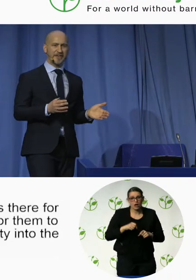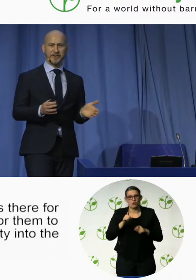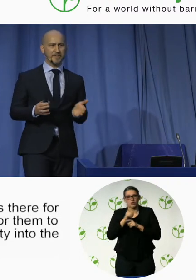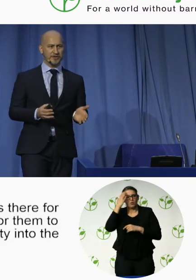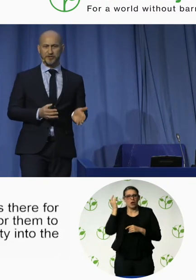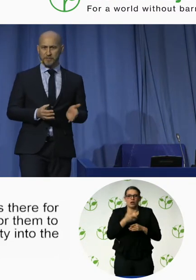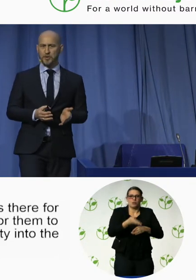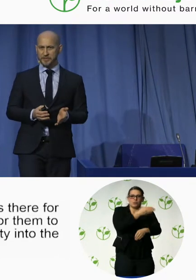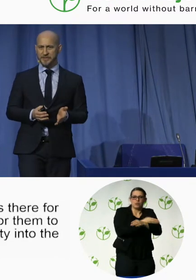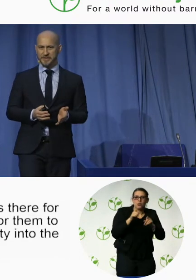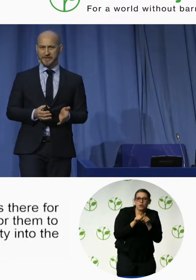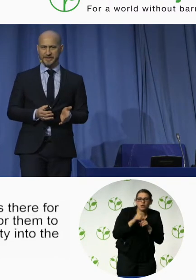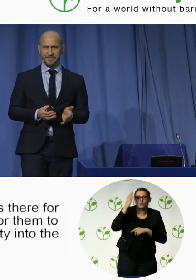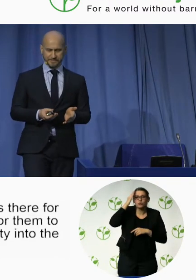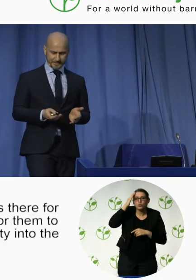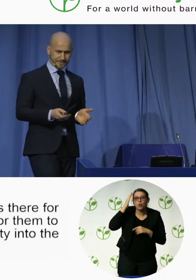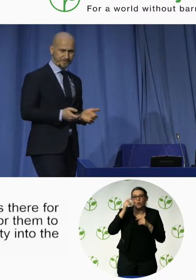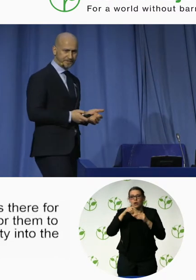away if they feel that Microsoft are on board with them.